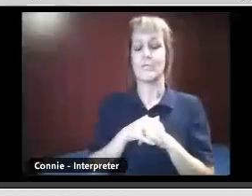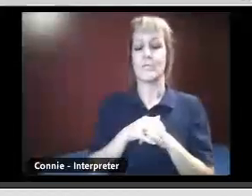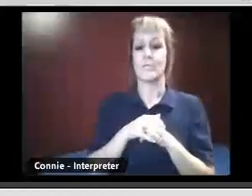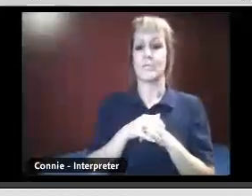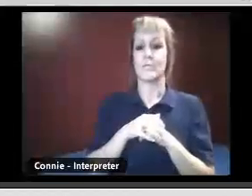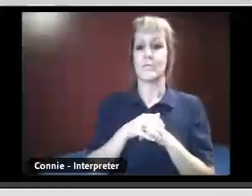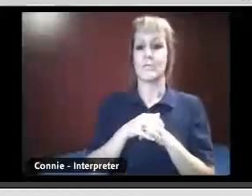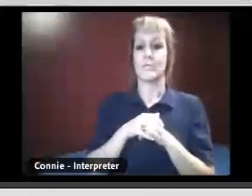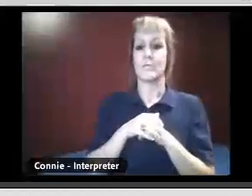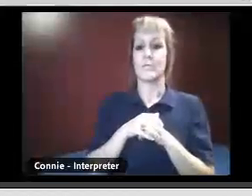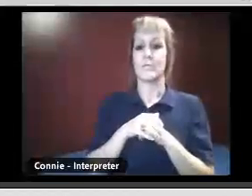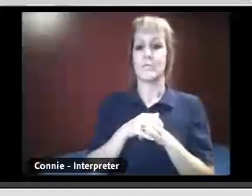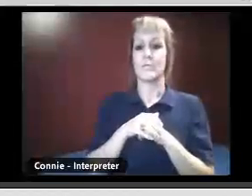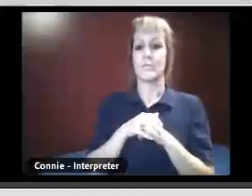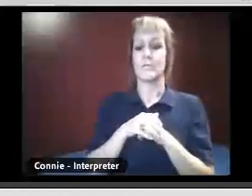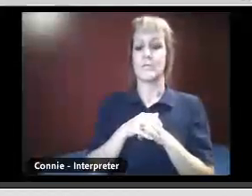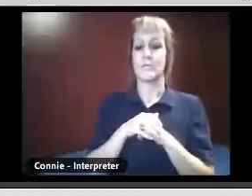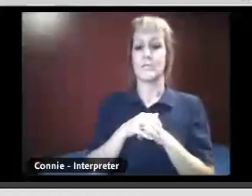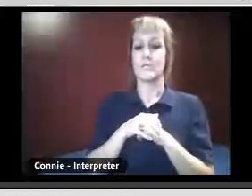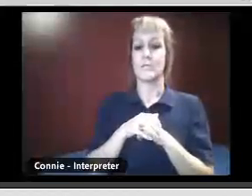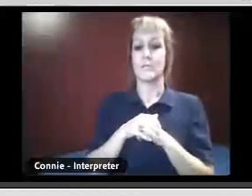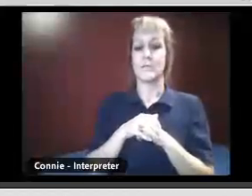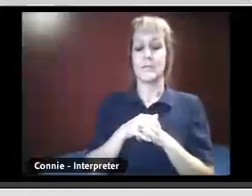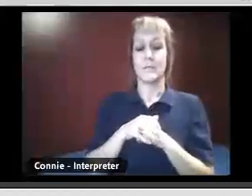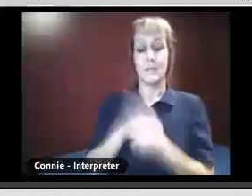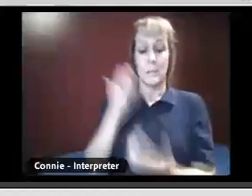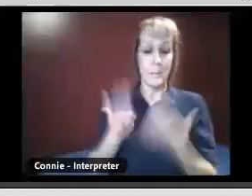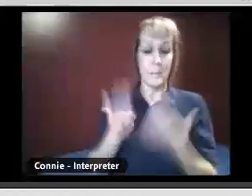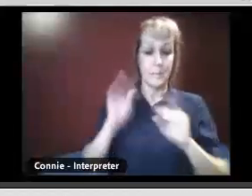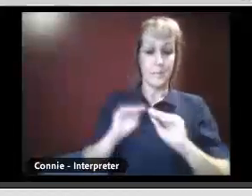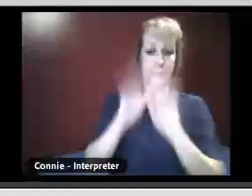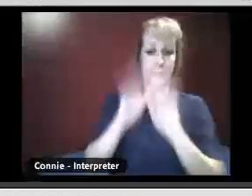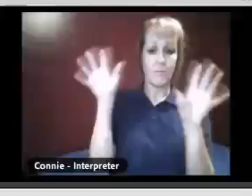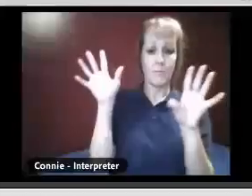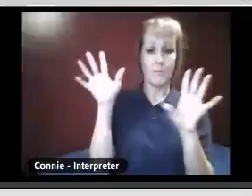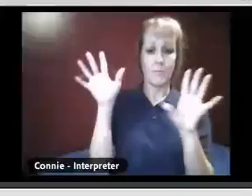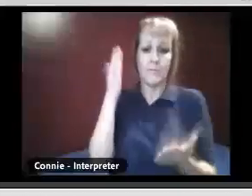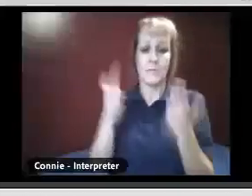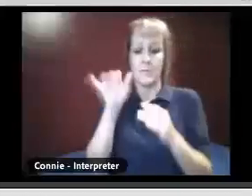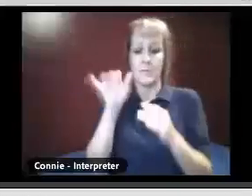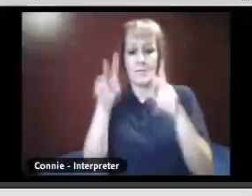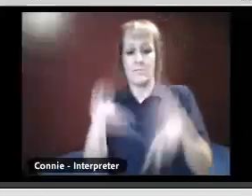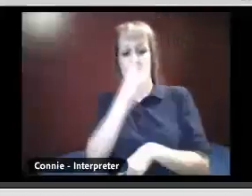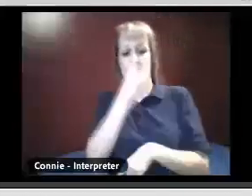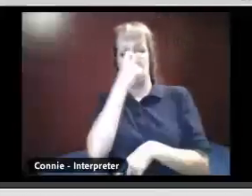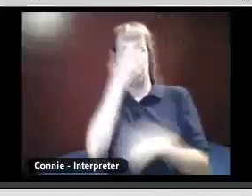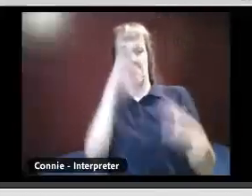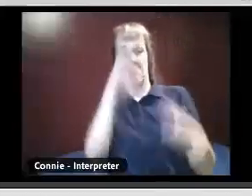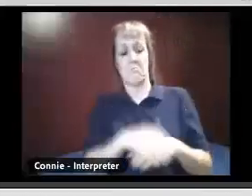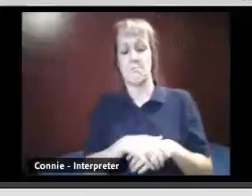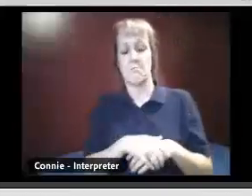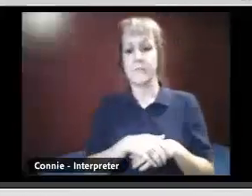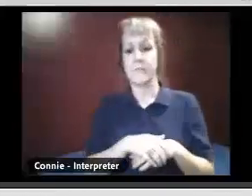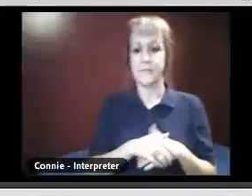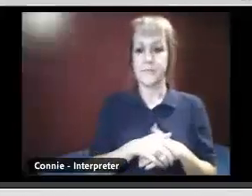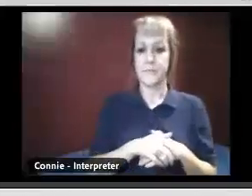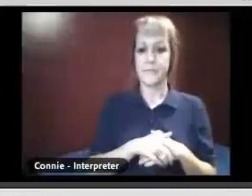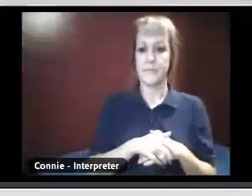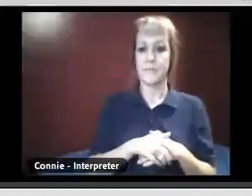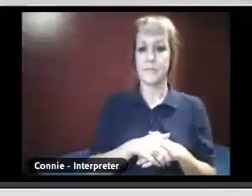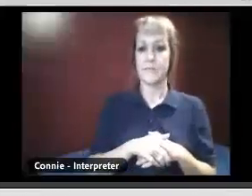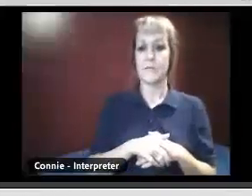Because even though it may be obvious to you, it could be blind to them. Yeah. As Jan said, once it's